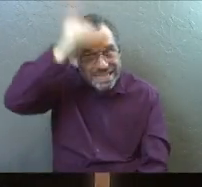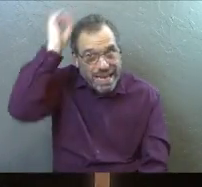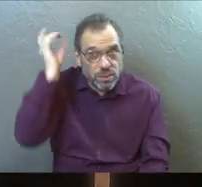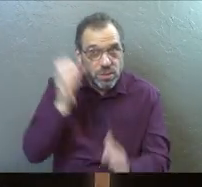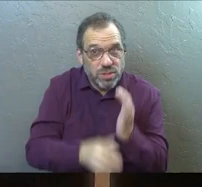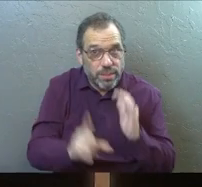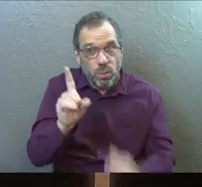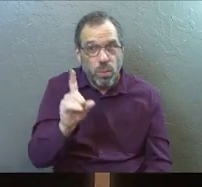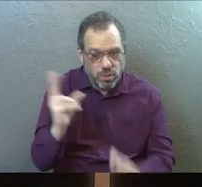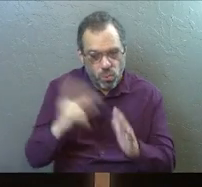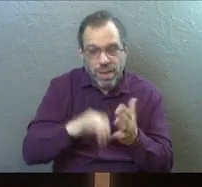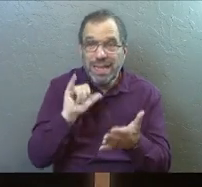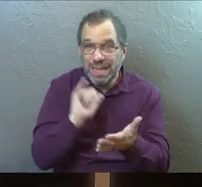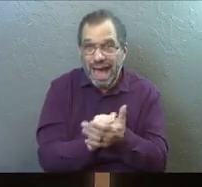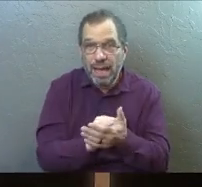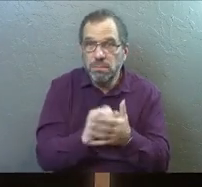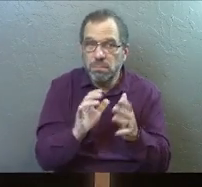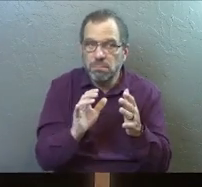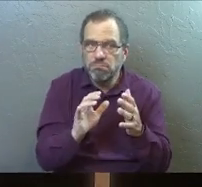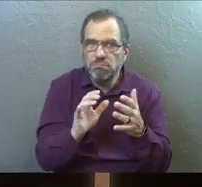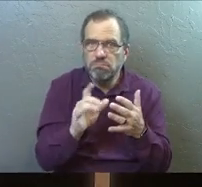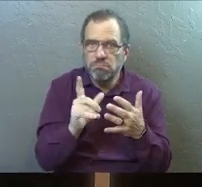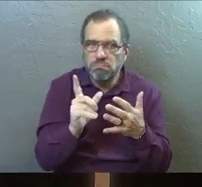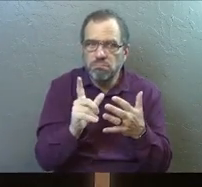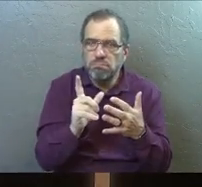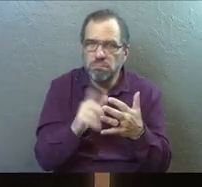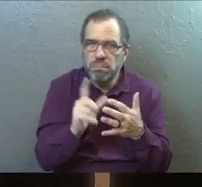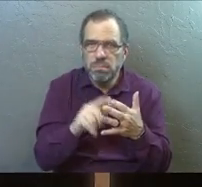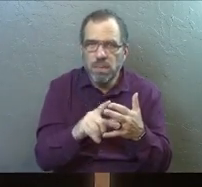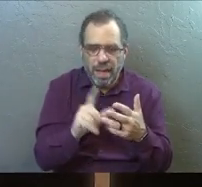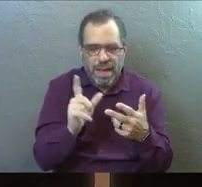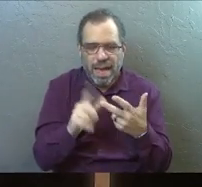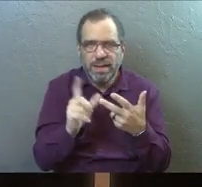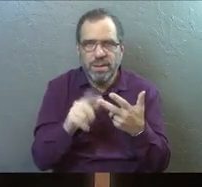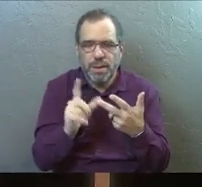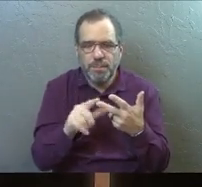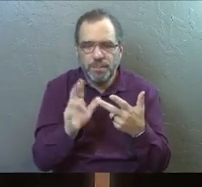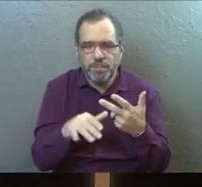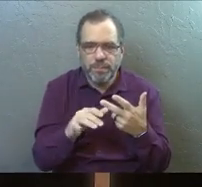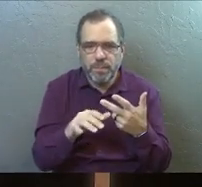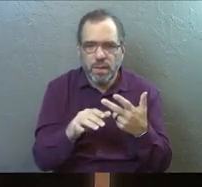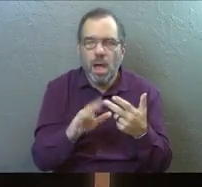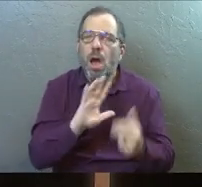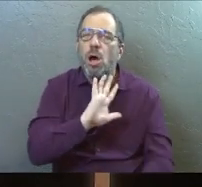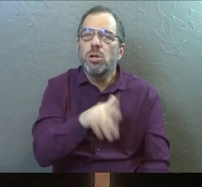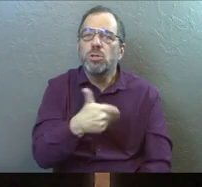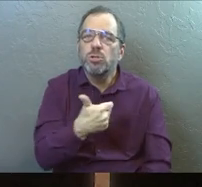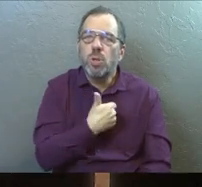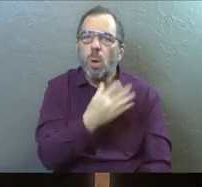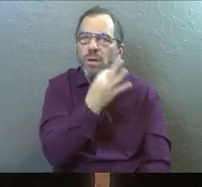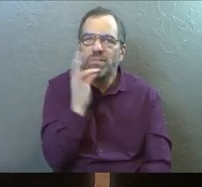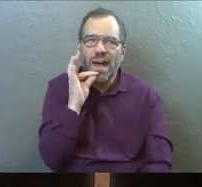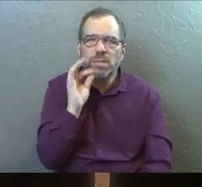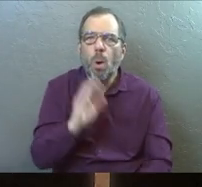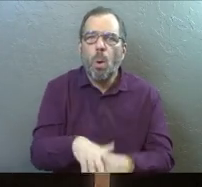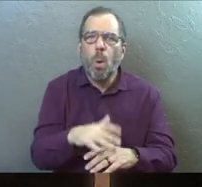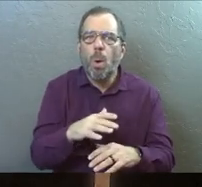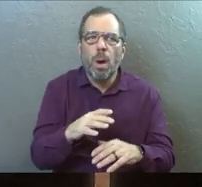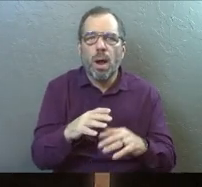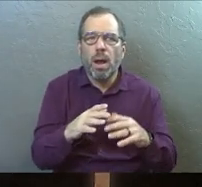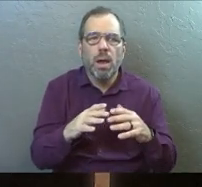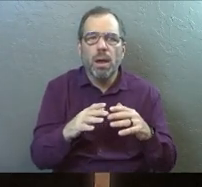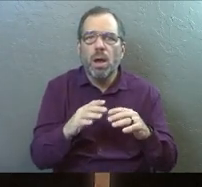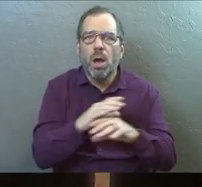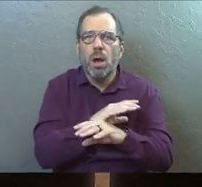chapter 1. You can read about that and what's allowed there. And then the last one is a soul fast, is what we call it, or a media